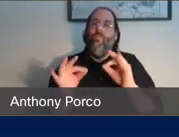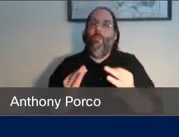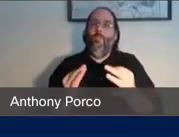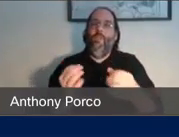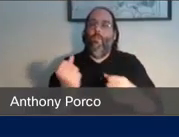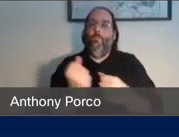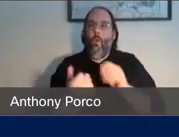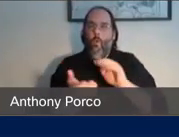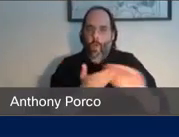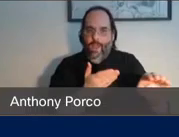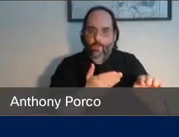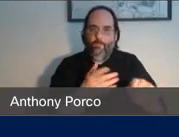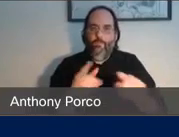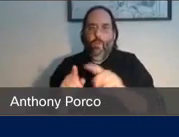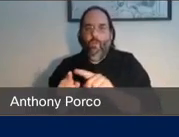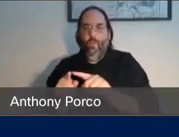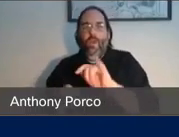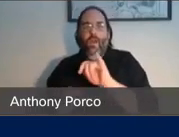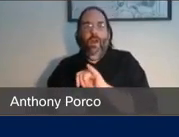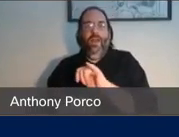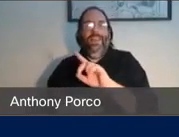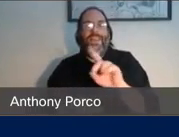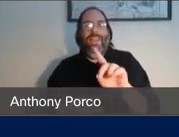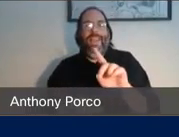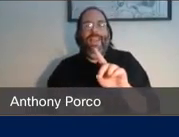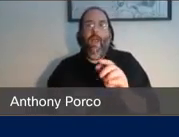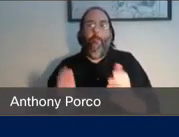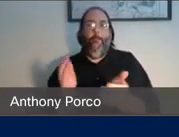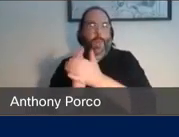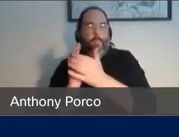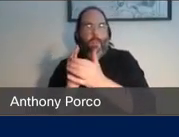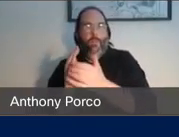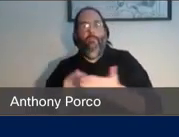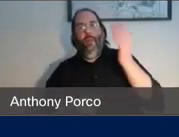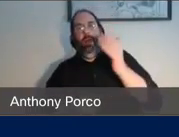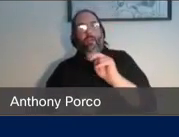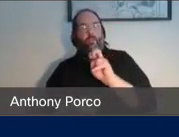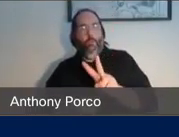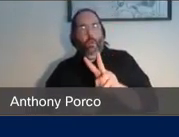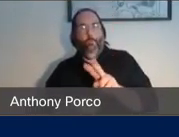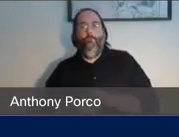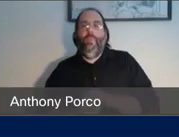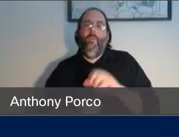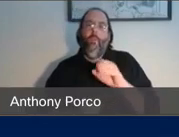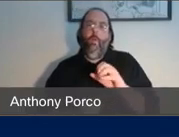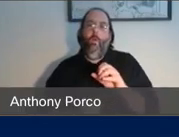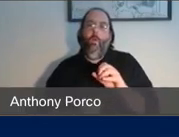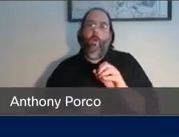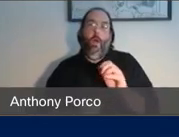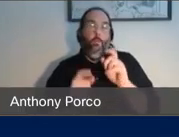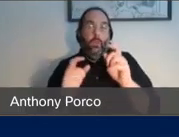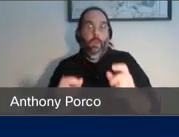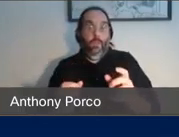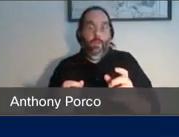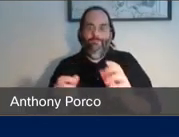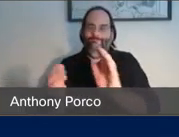as well as the IDD amendment back in November. And so I'm giving virtual high